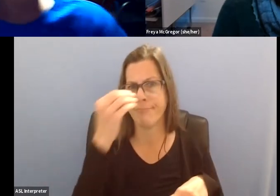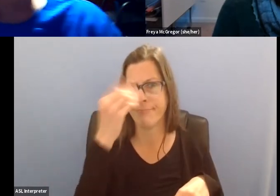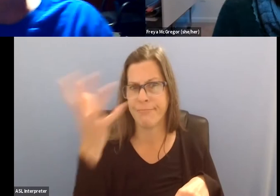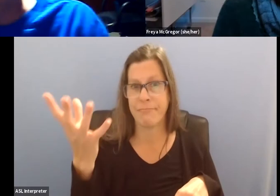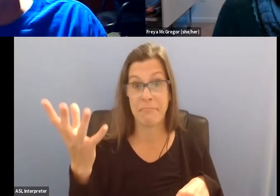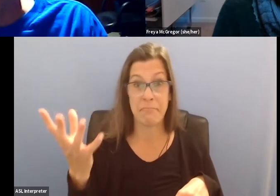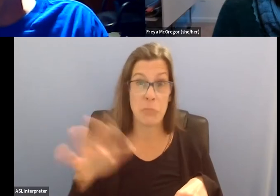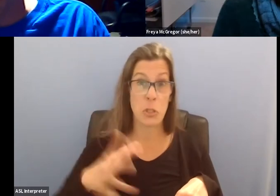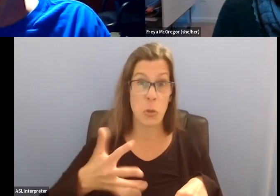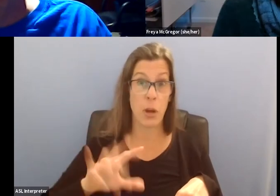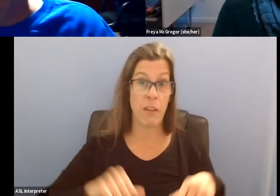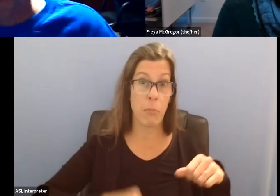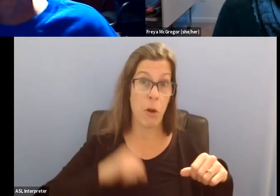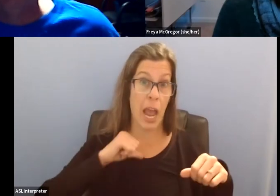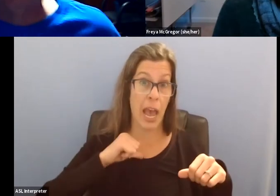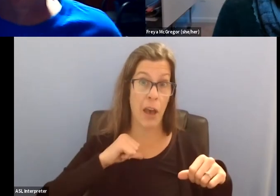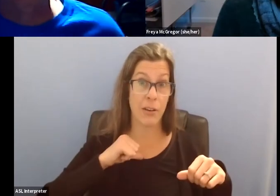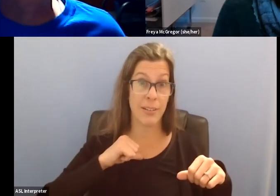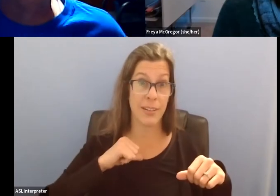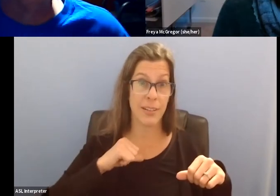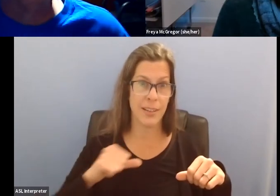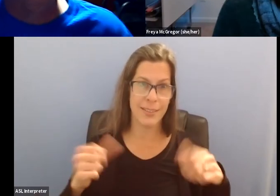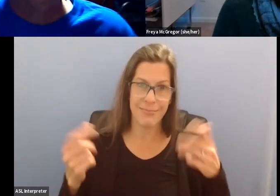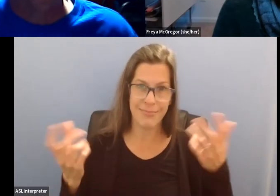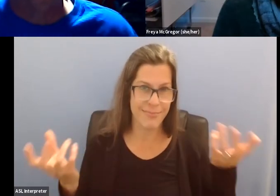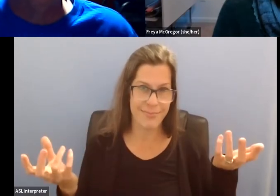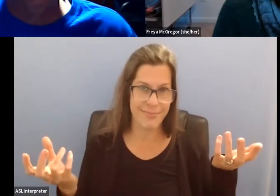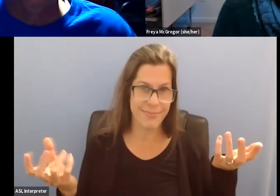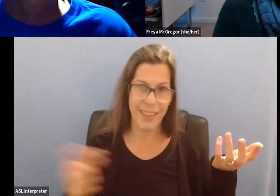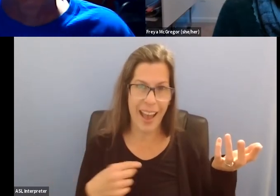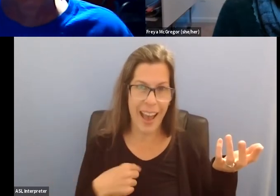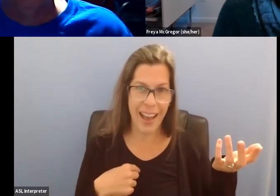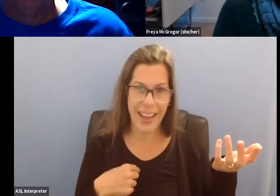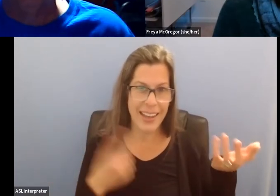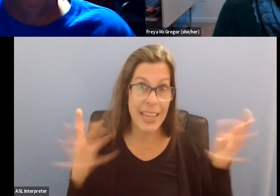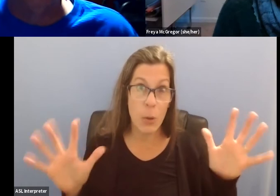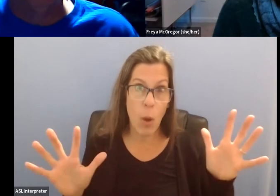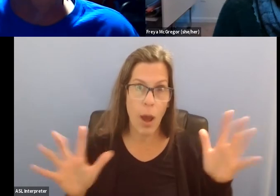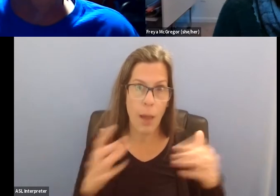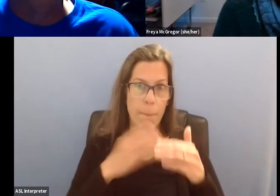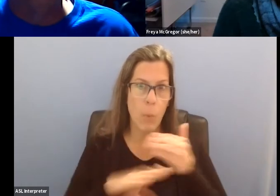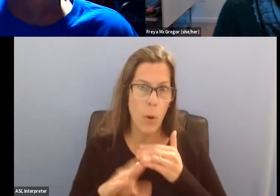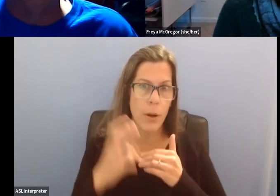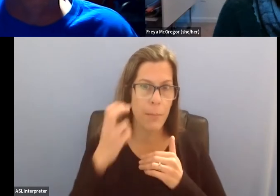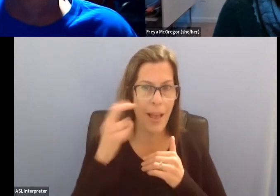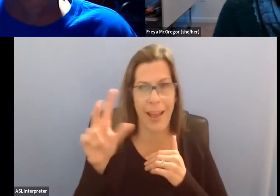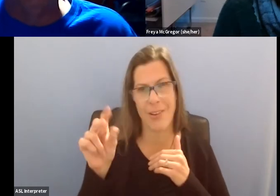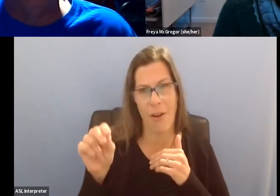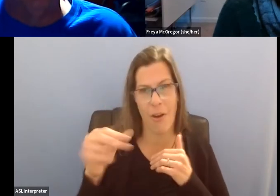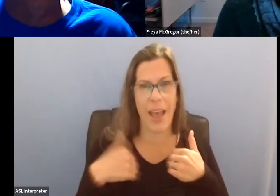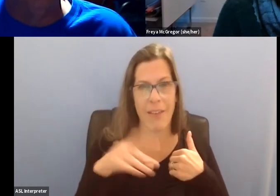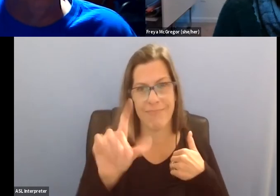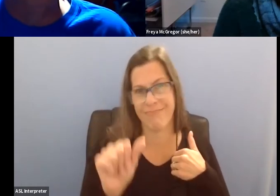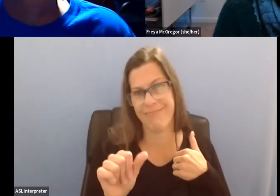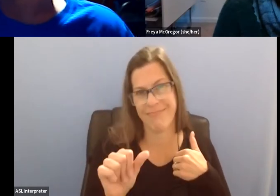proud of it sometimes, not that I would have selected or elected to be a person with a disability because